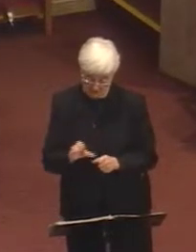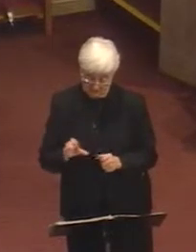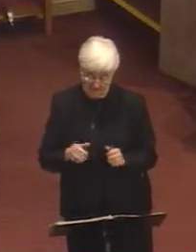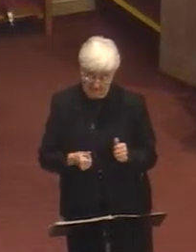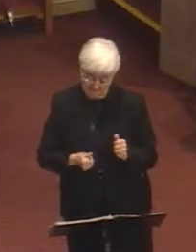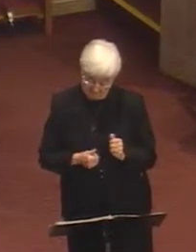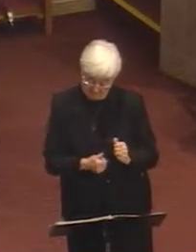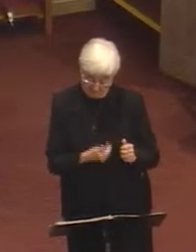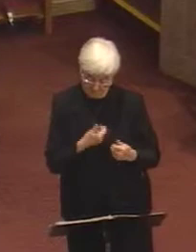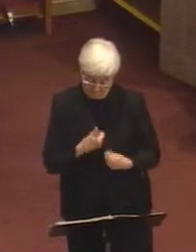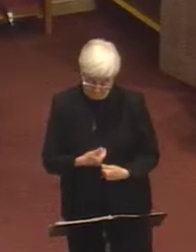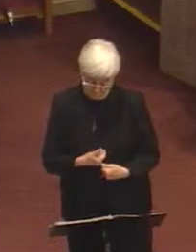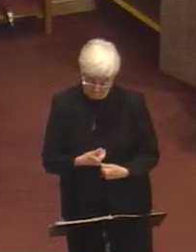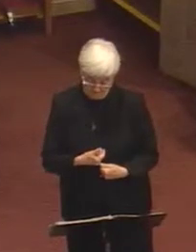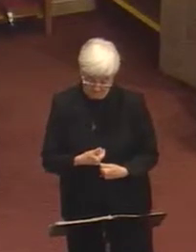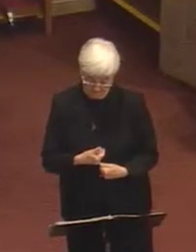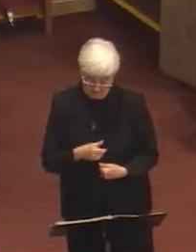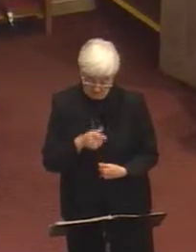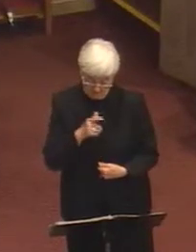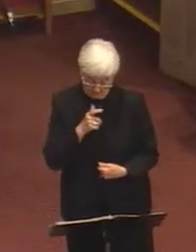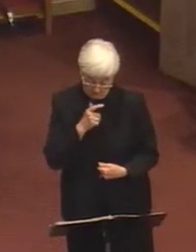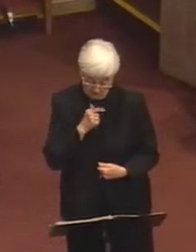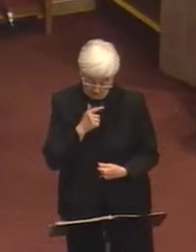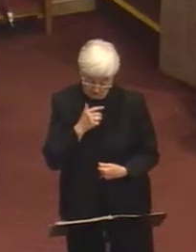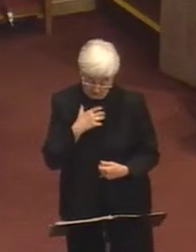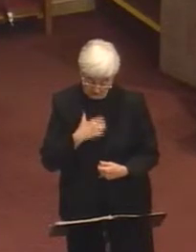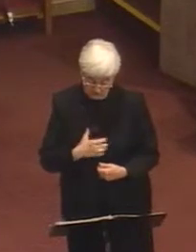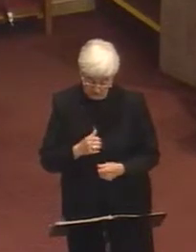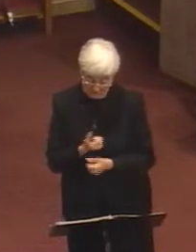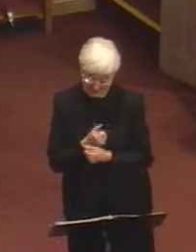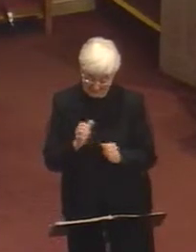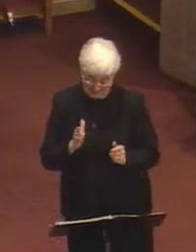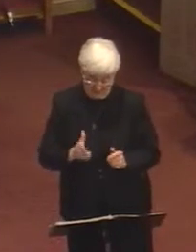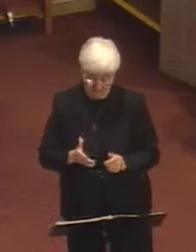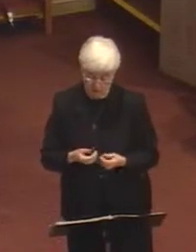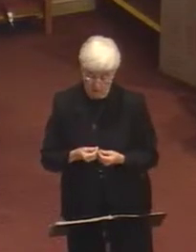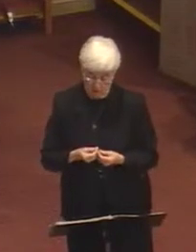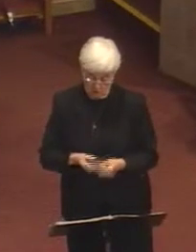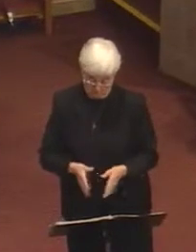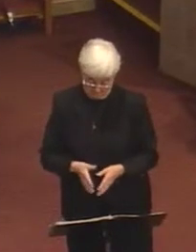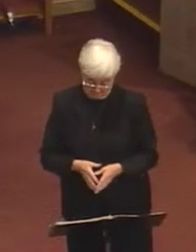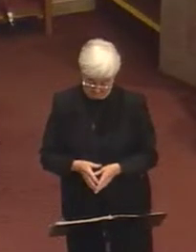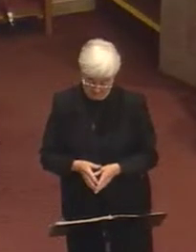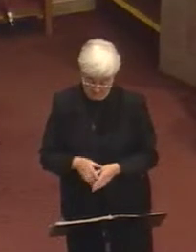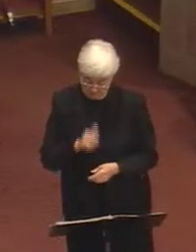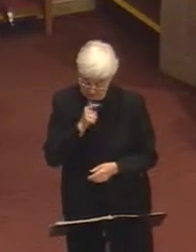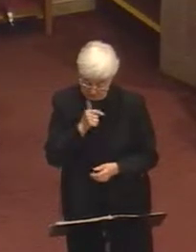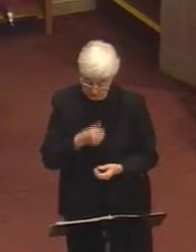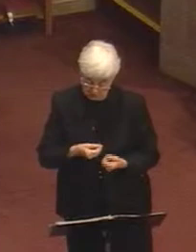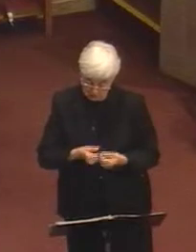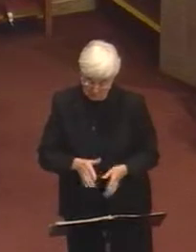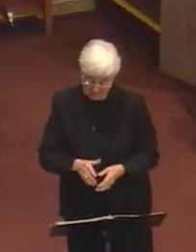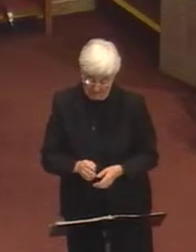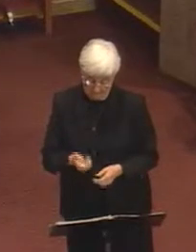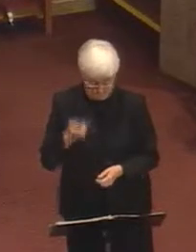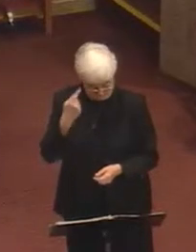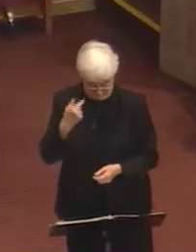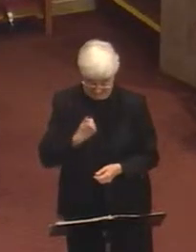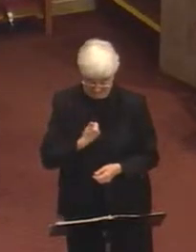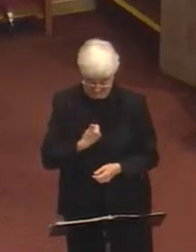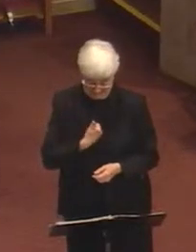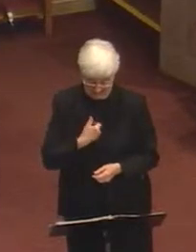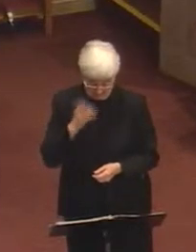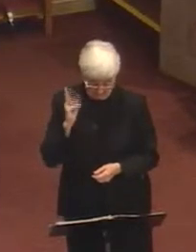cross, and follow me. For whoever wishes to save his life will lose it, but whoever loses his life for